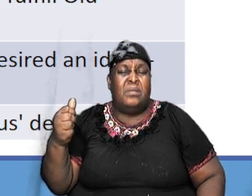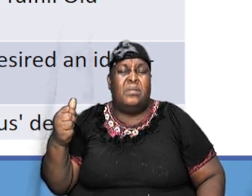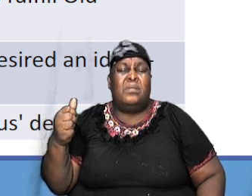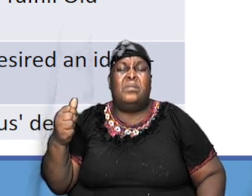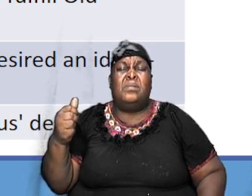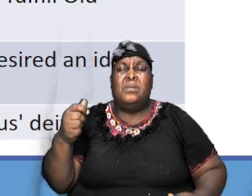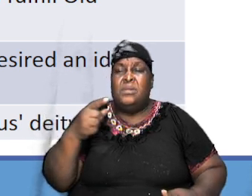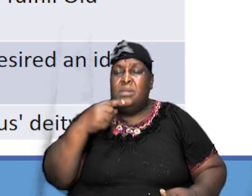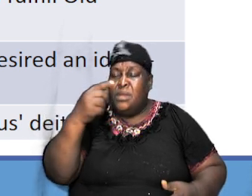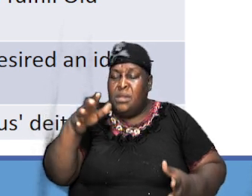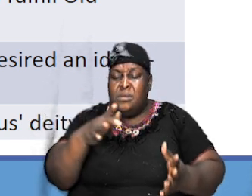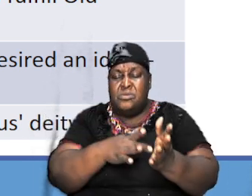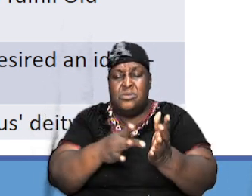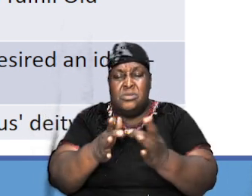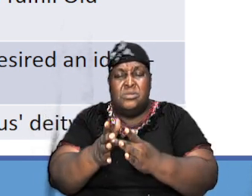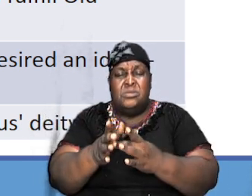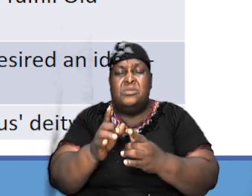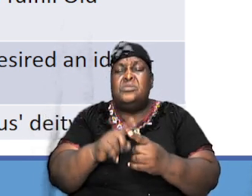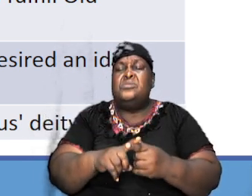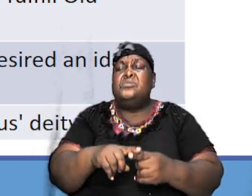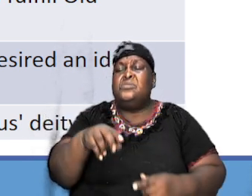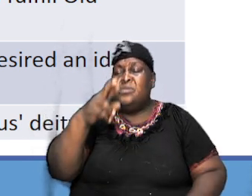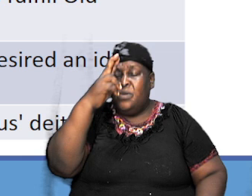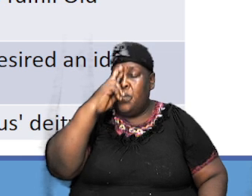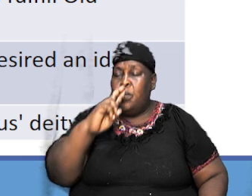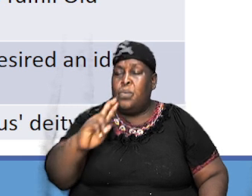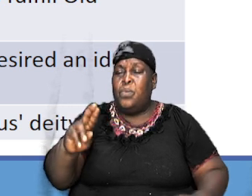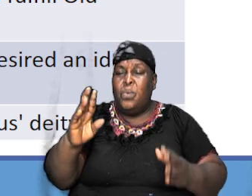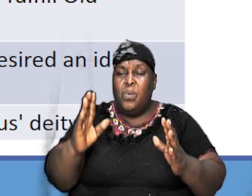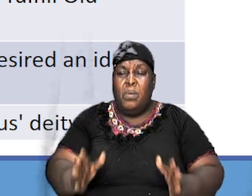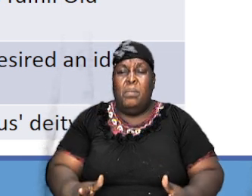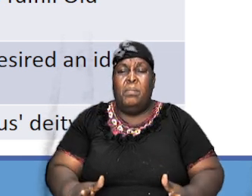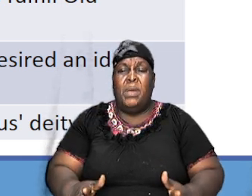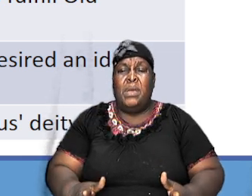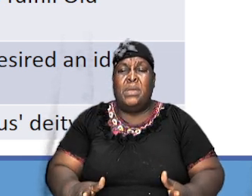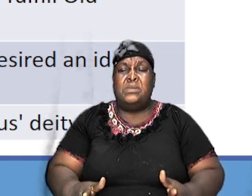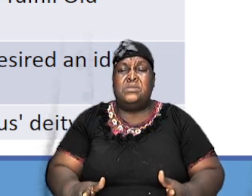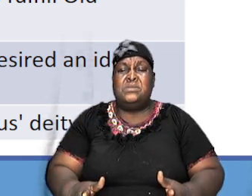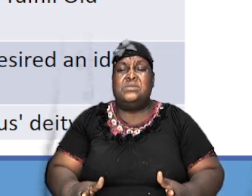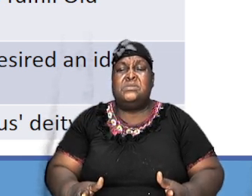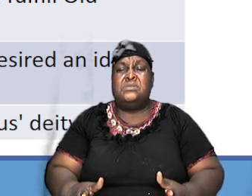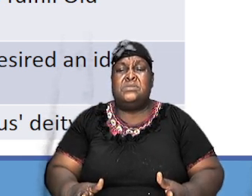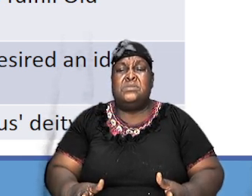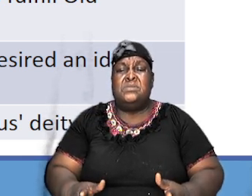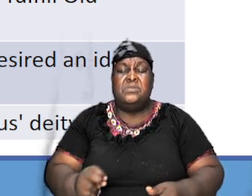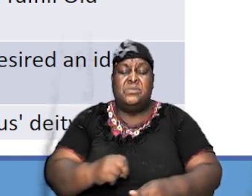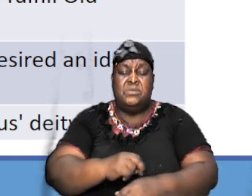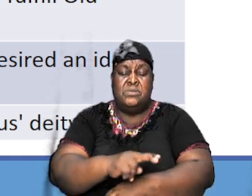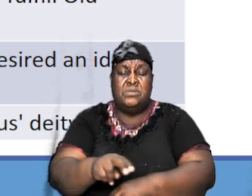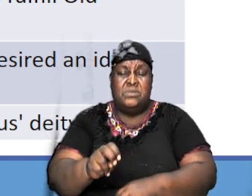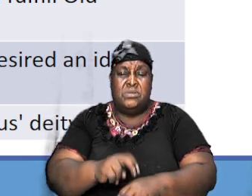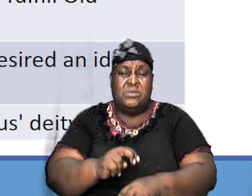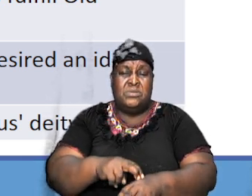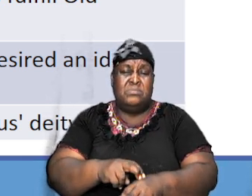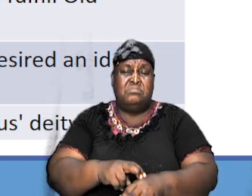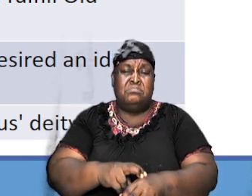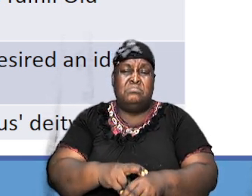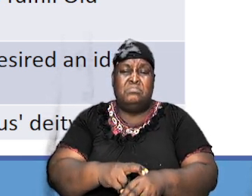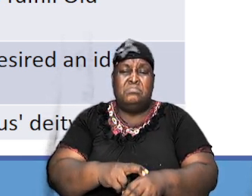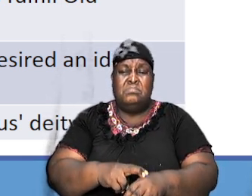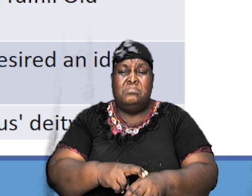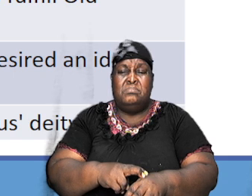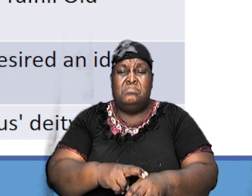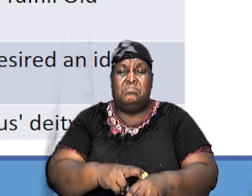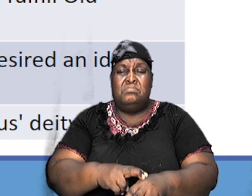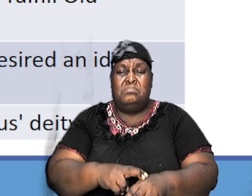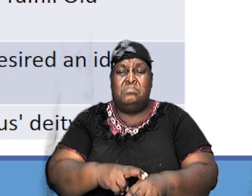the Romans. The Romans were a pragmatic nation, set of people. You know,